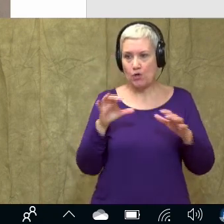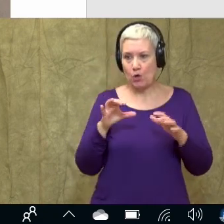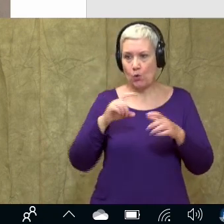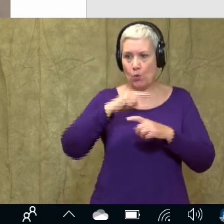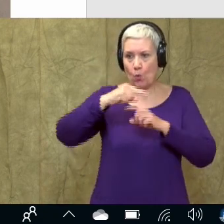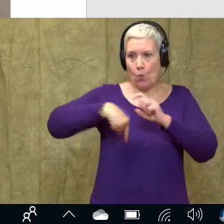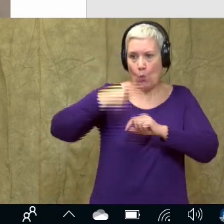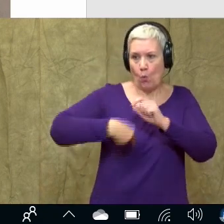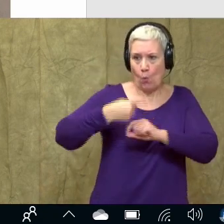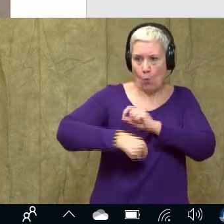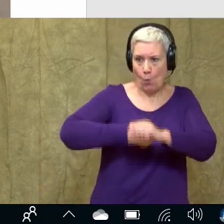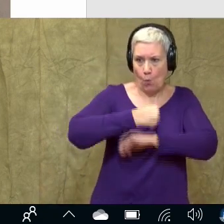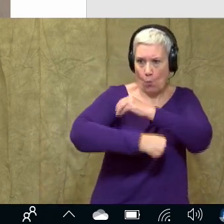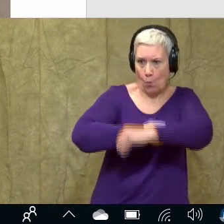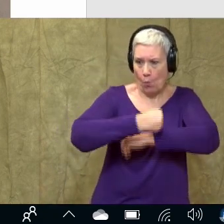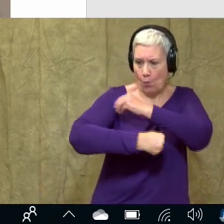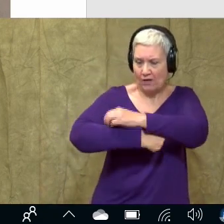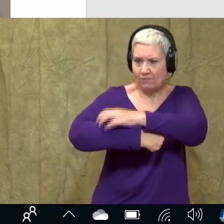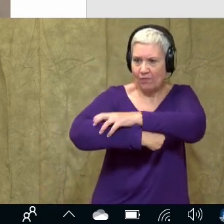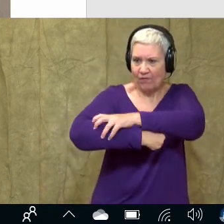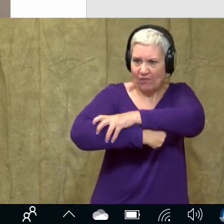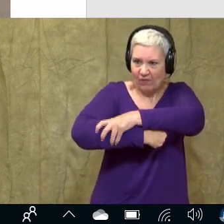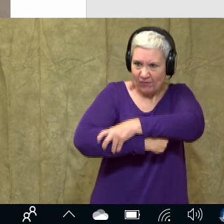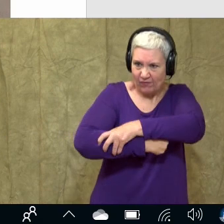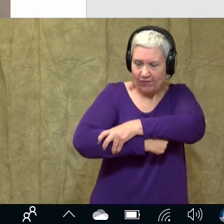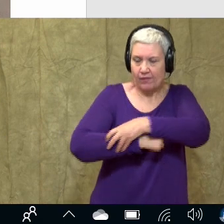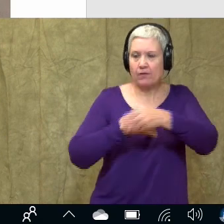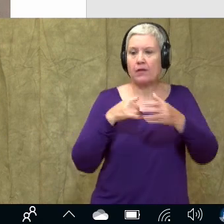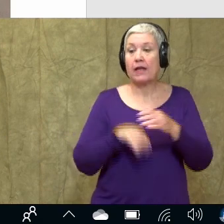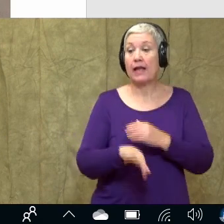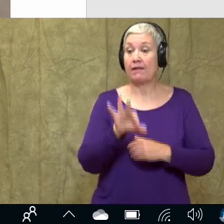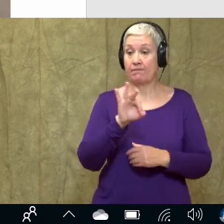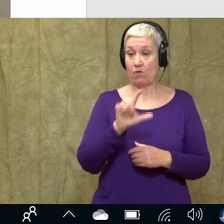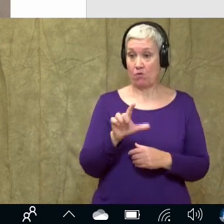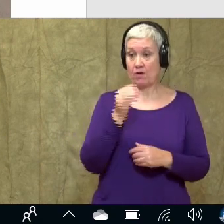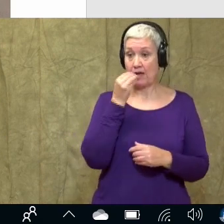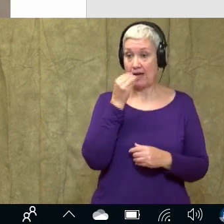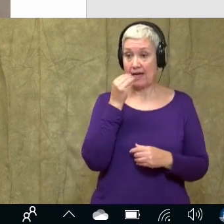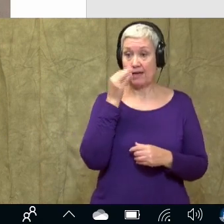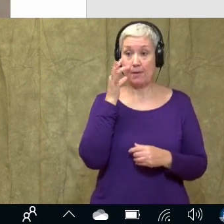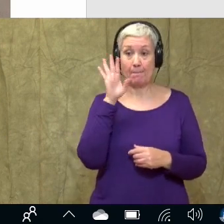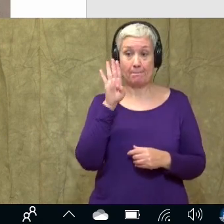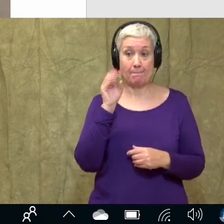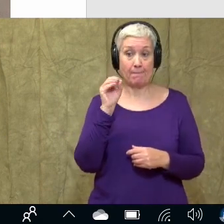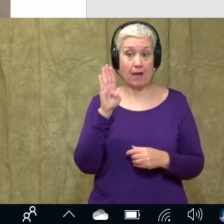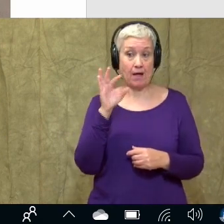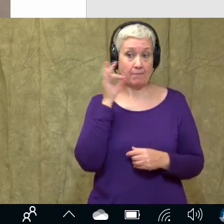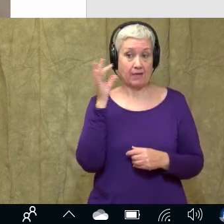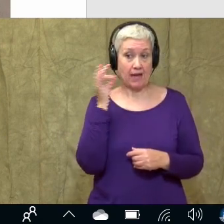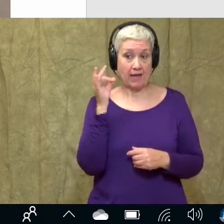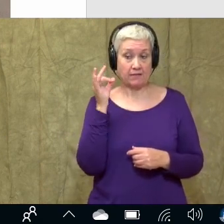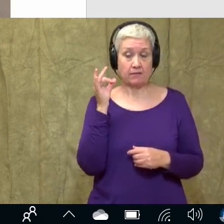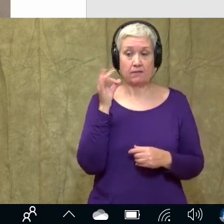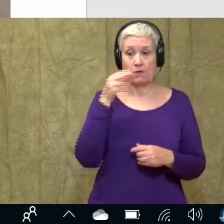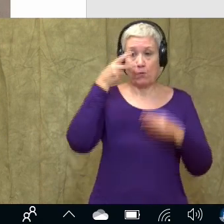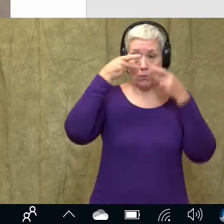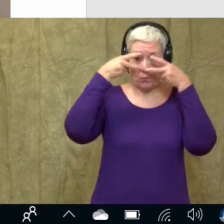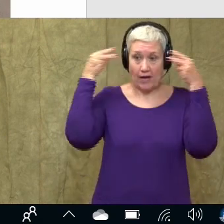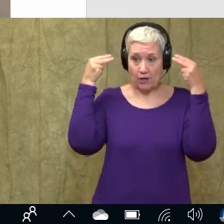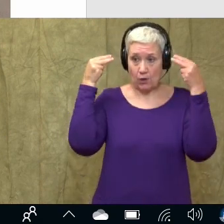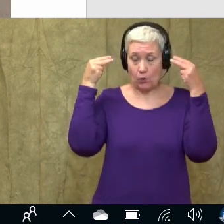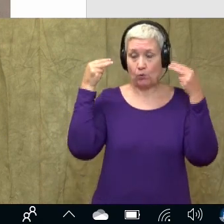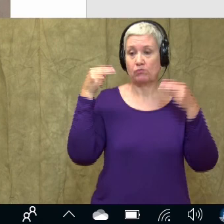squeeze. In Florida, they eat bobcats, deer, alligators, raccoons, cats,